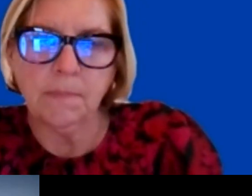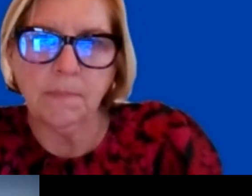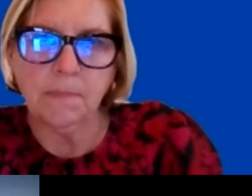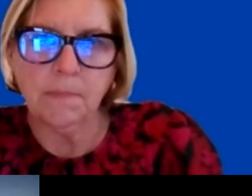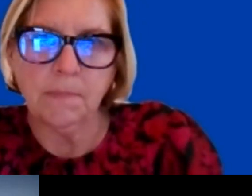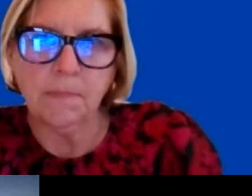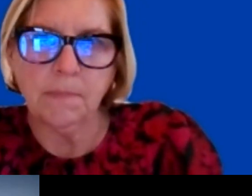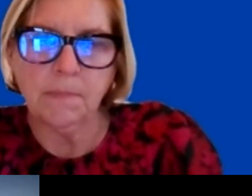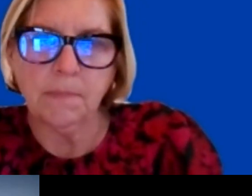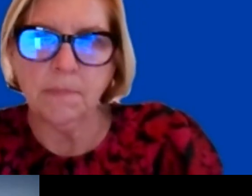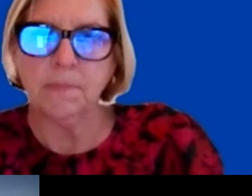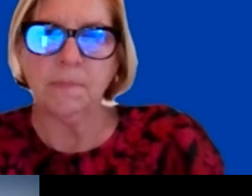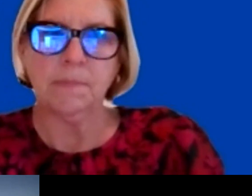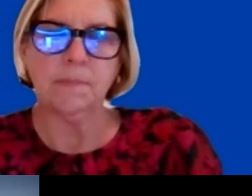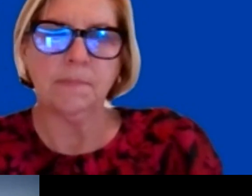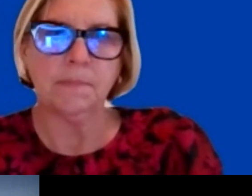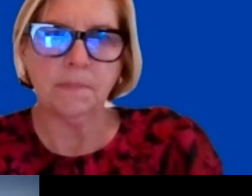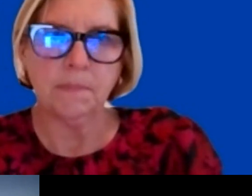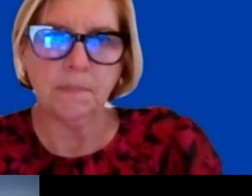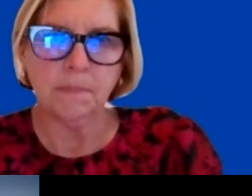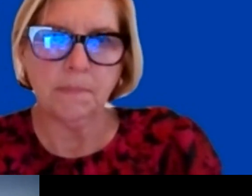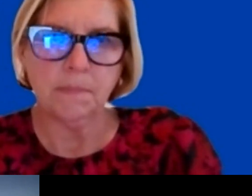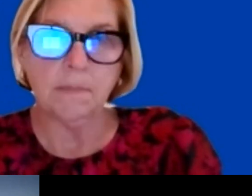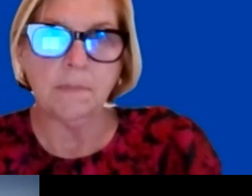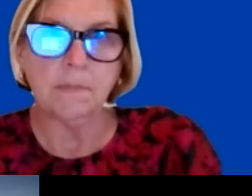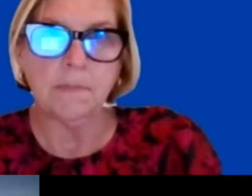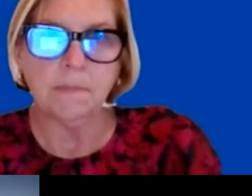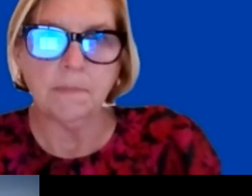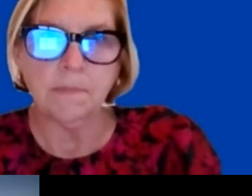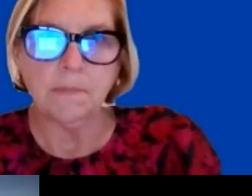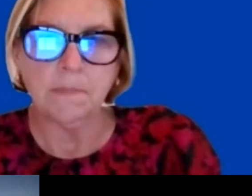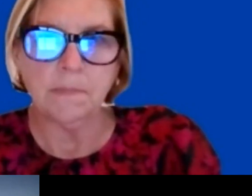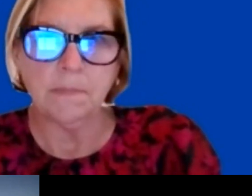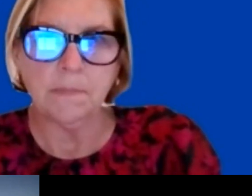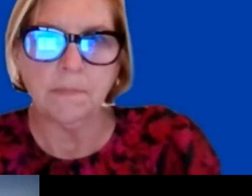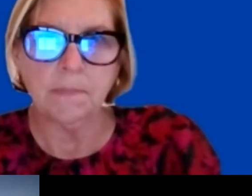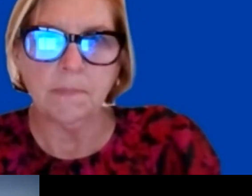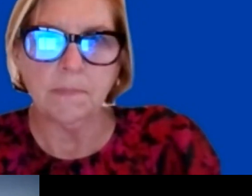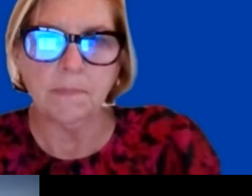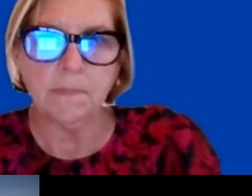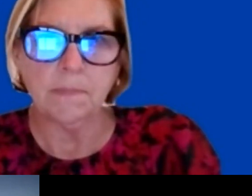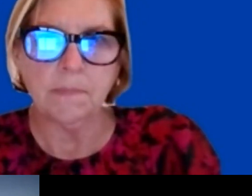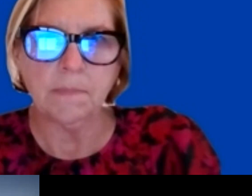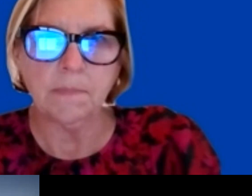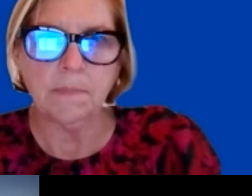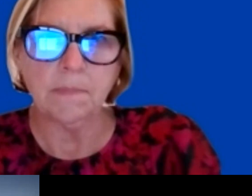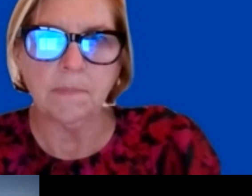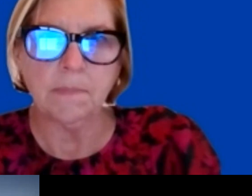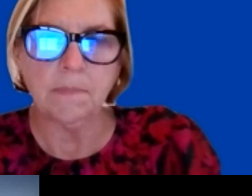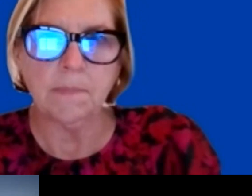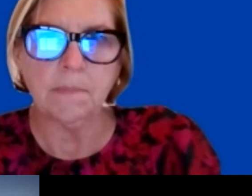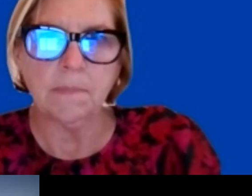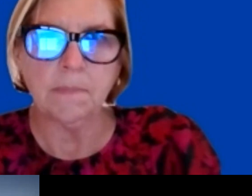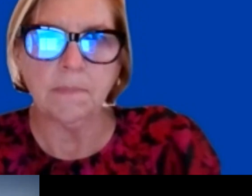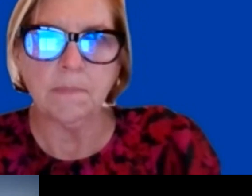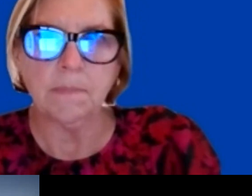you create more accessibility from the beginning, you're actually going to create a more thriving community